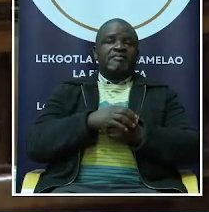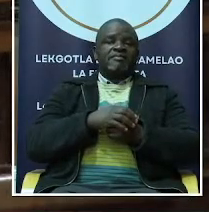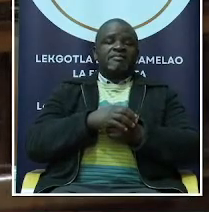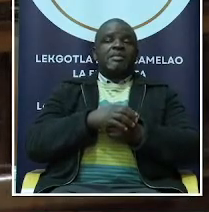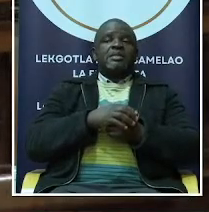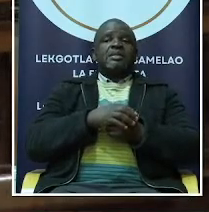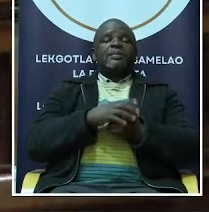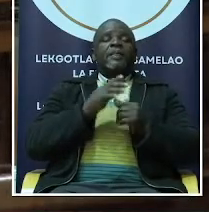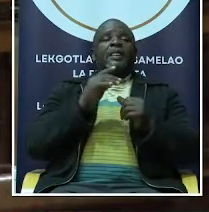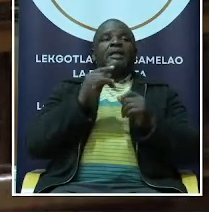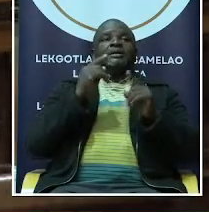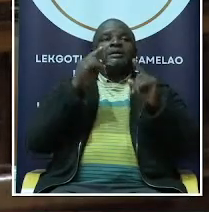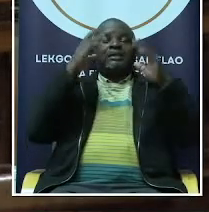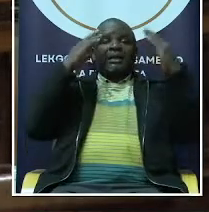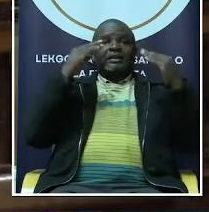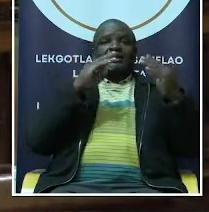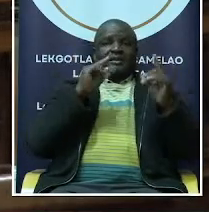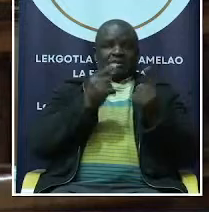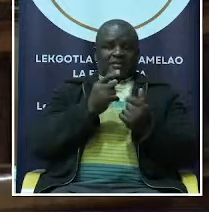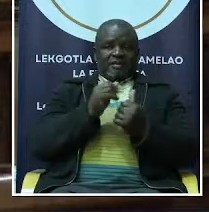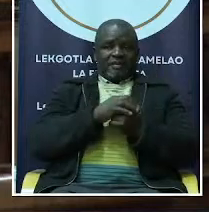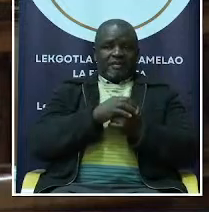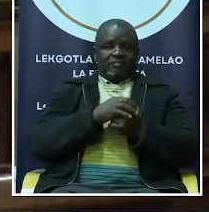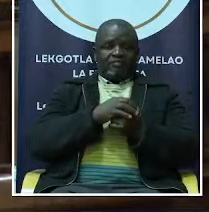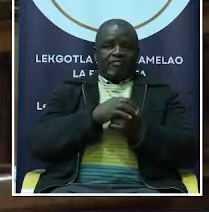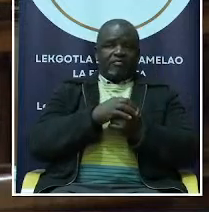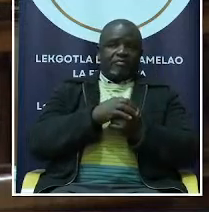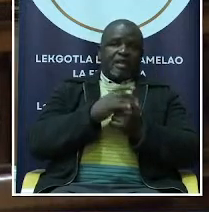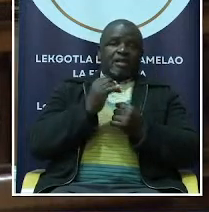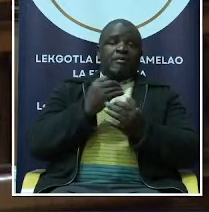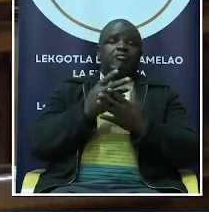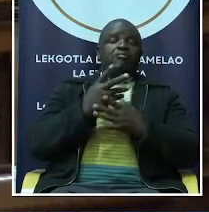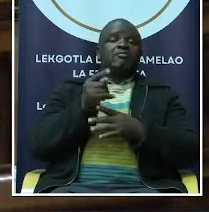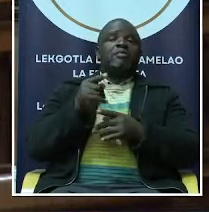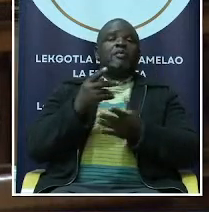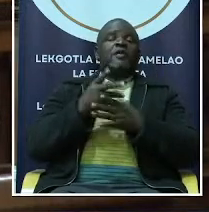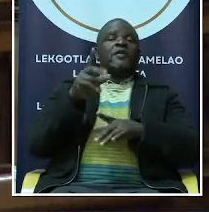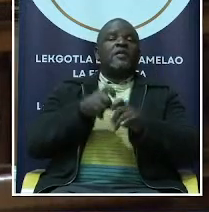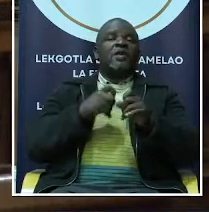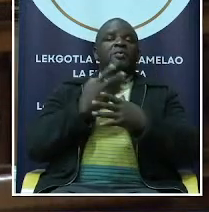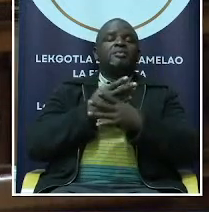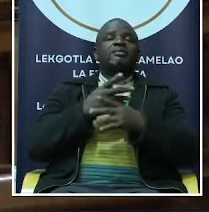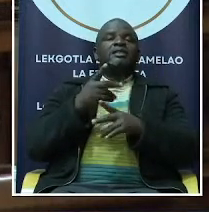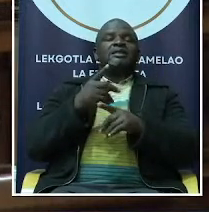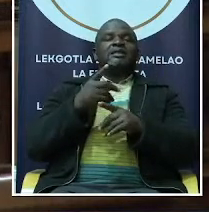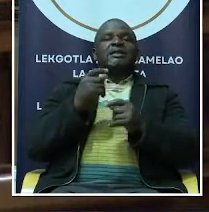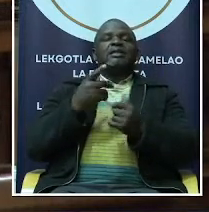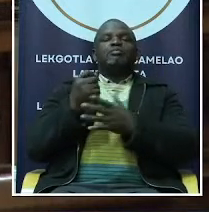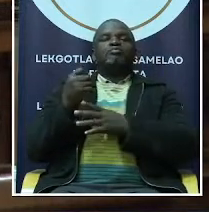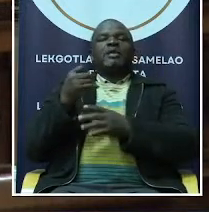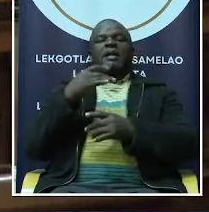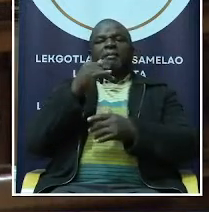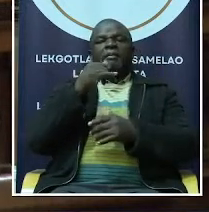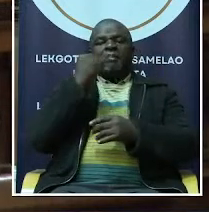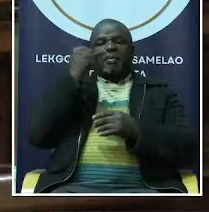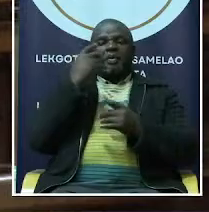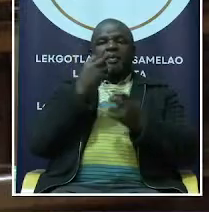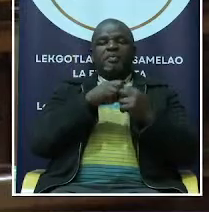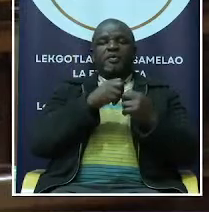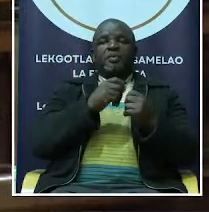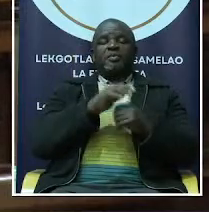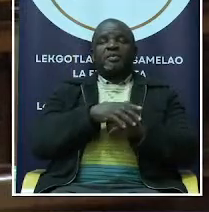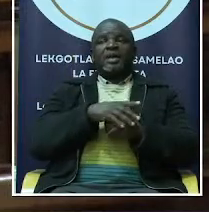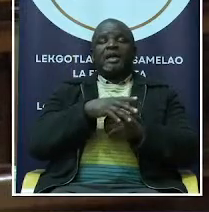The Department of Justice ineffectiveness response to drug-related crimes is alarming. Despite